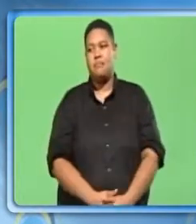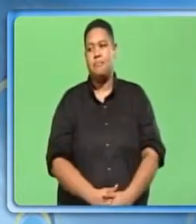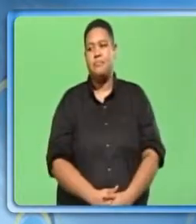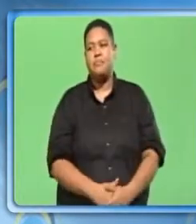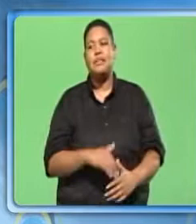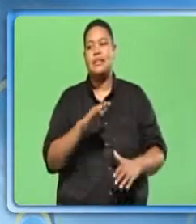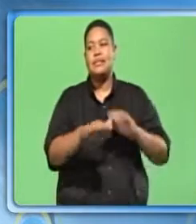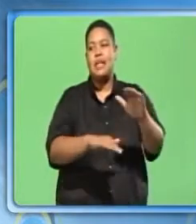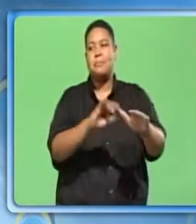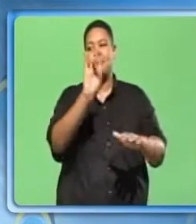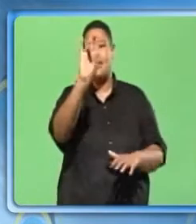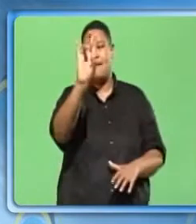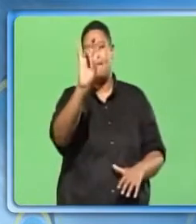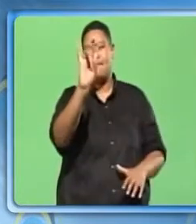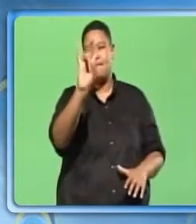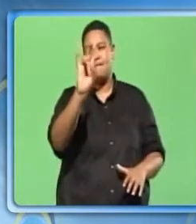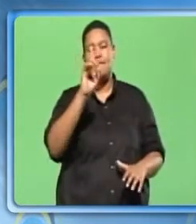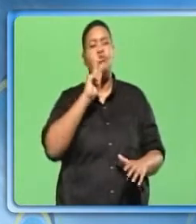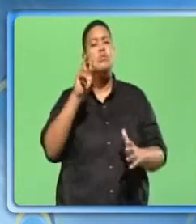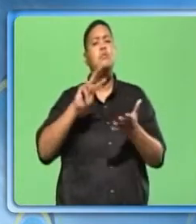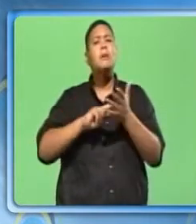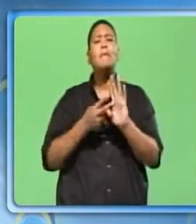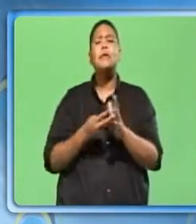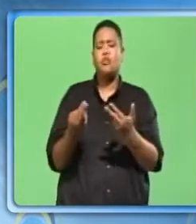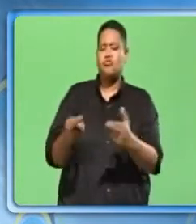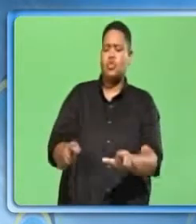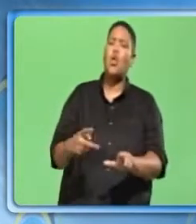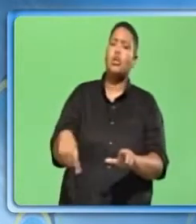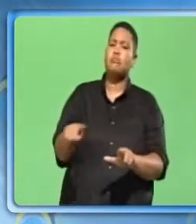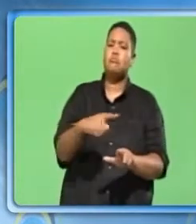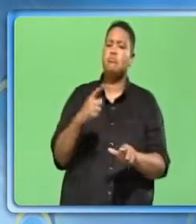Step 7. Interpret the results.